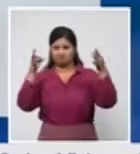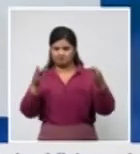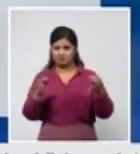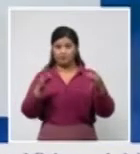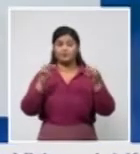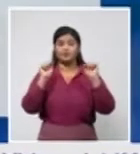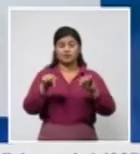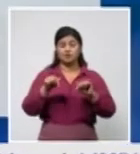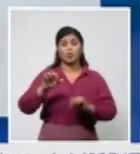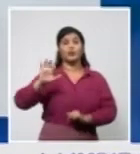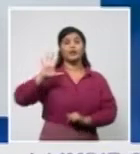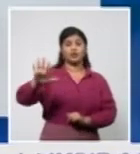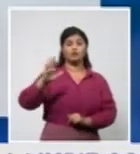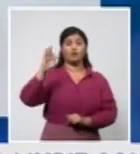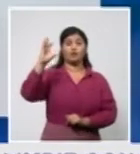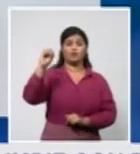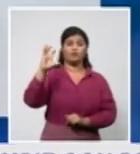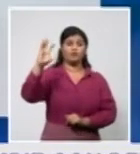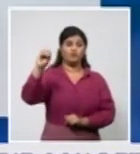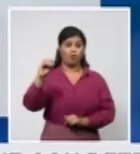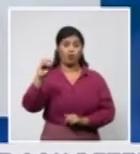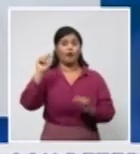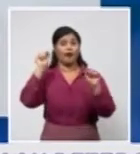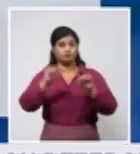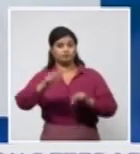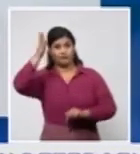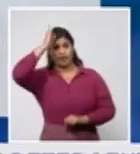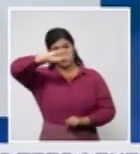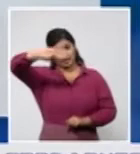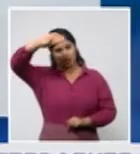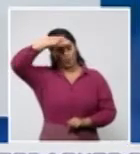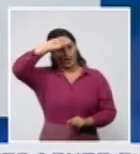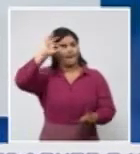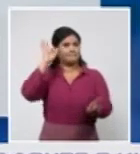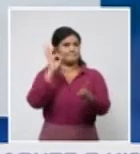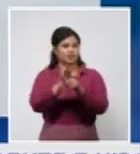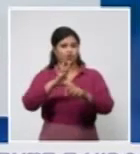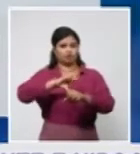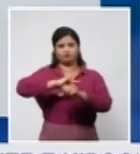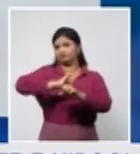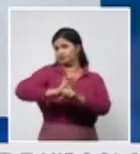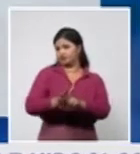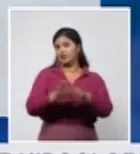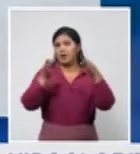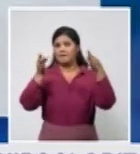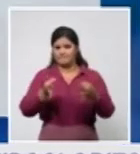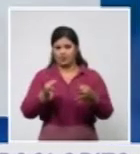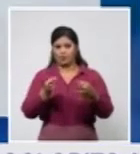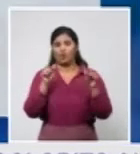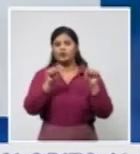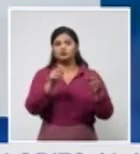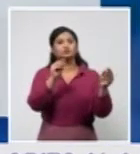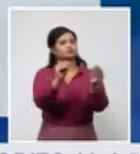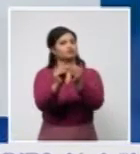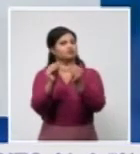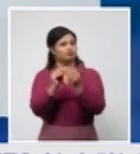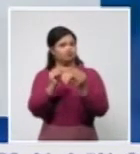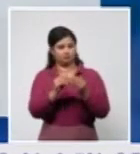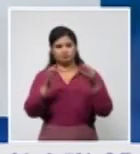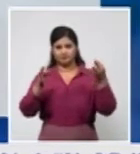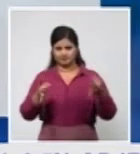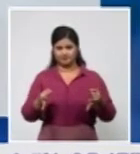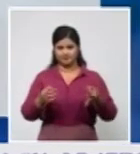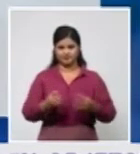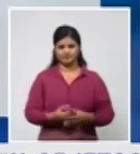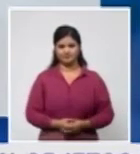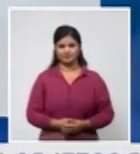1,562 residents who will need to be tested for the virus. This represents the 5th outbreak we've seen in the country as a result